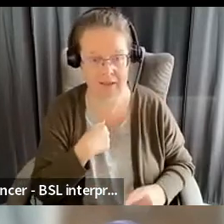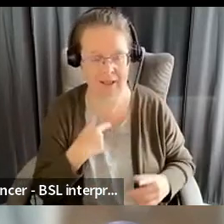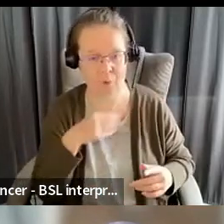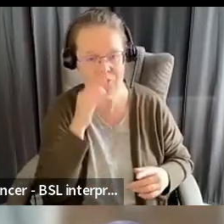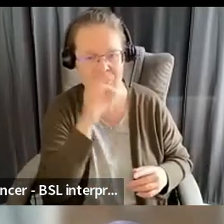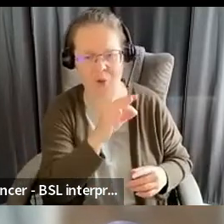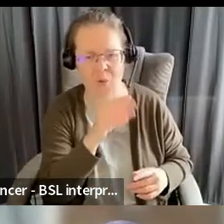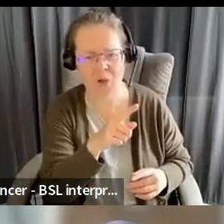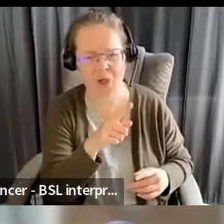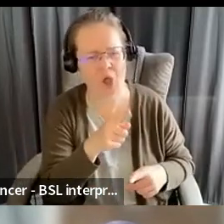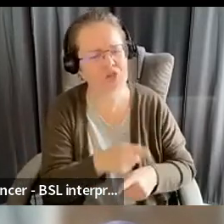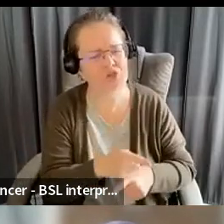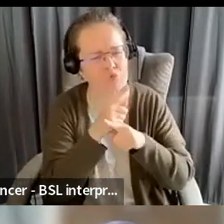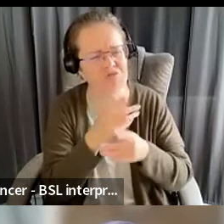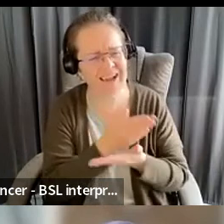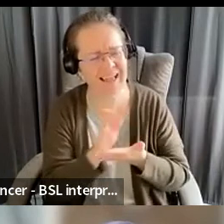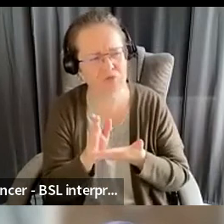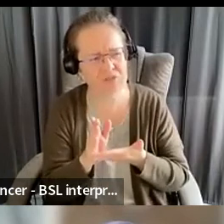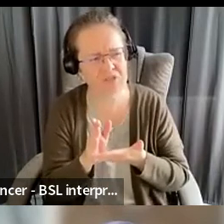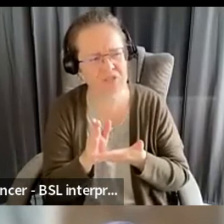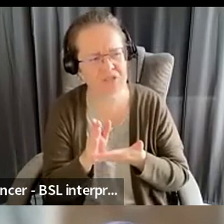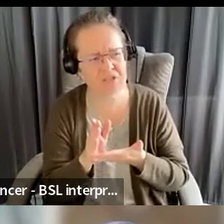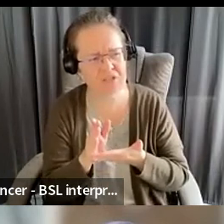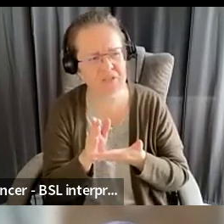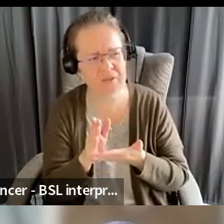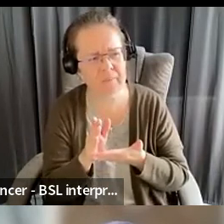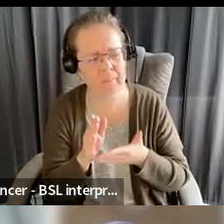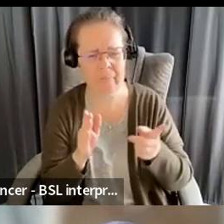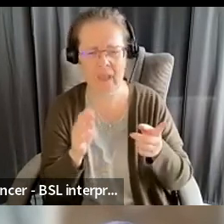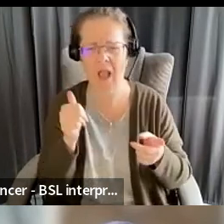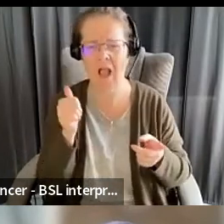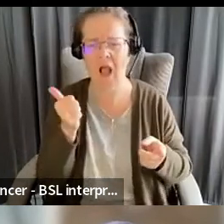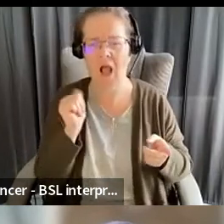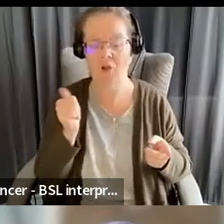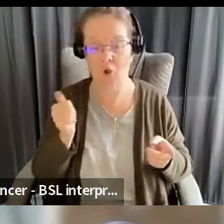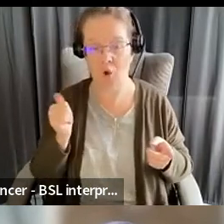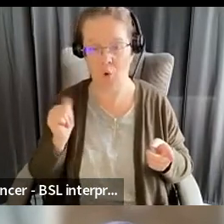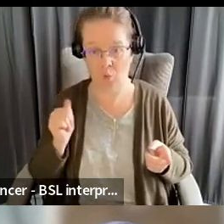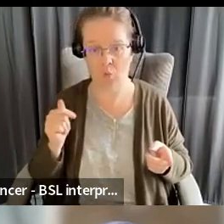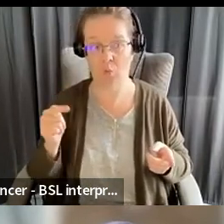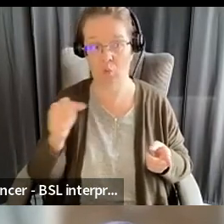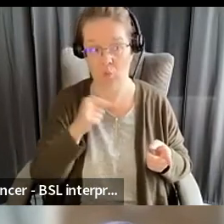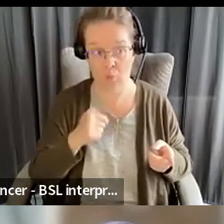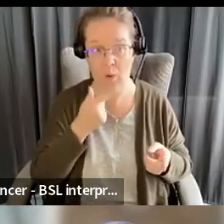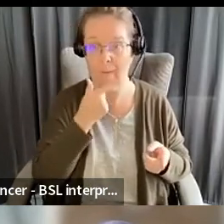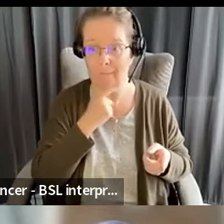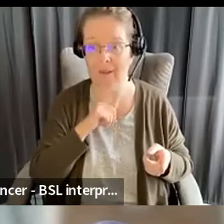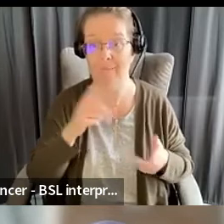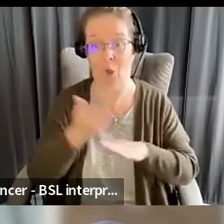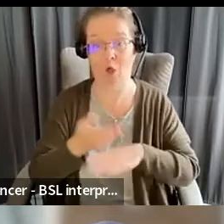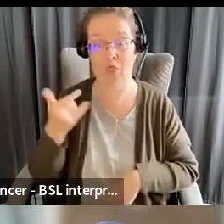on that later. With that security clearance, I know there'll be people here I know there'll be people on this call